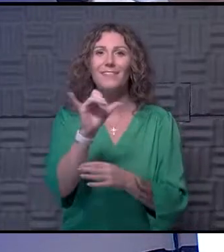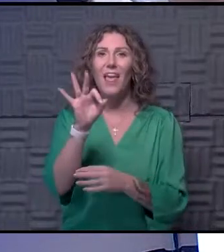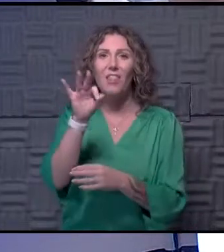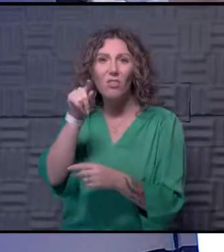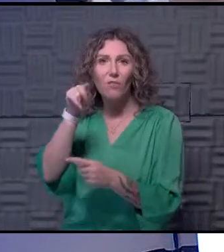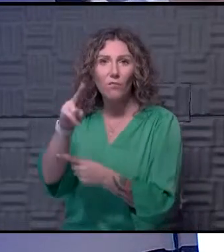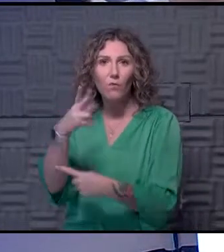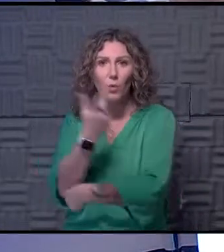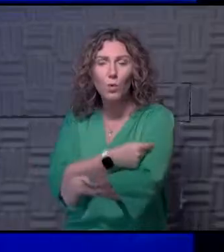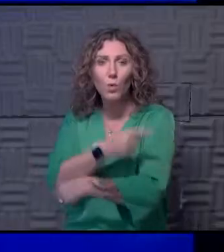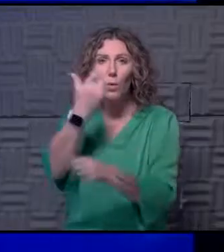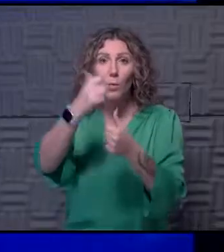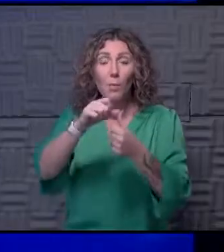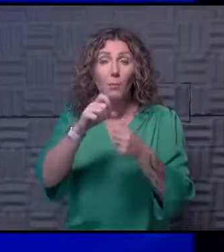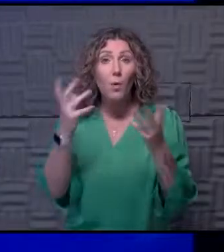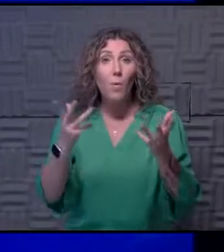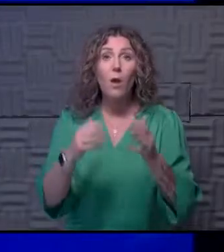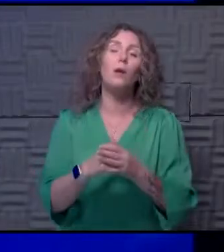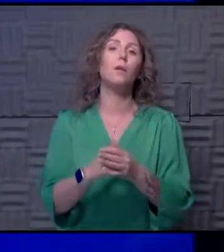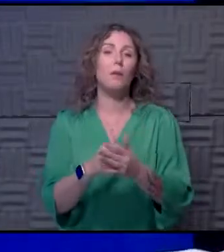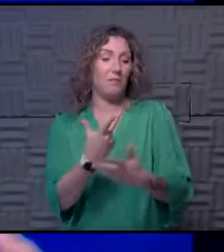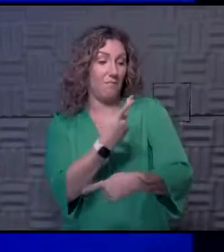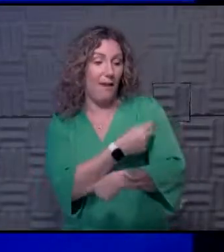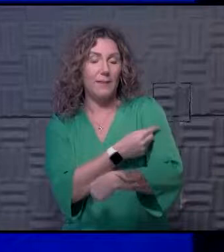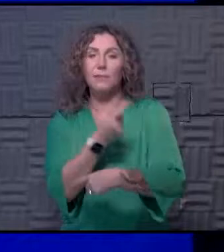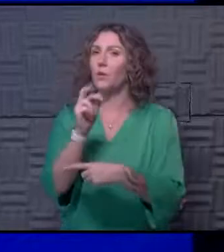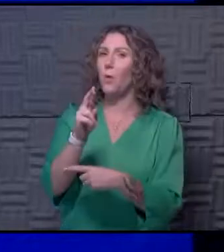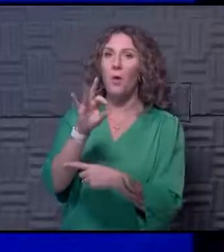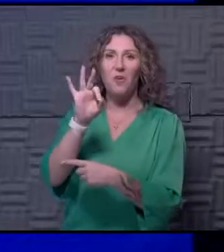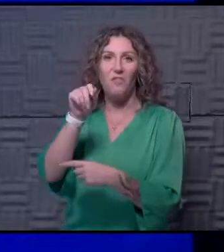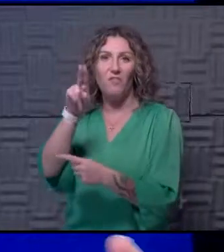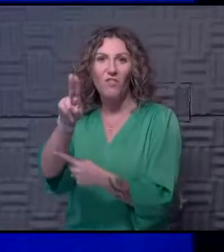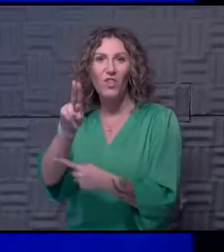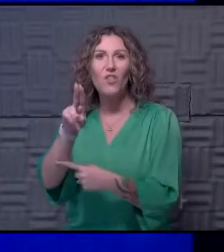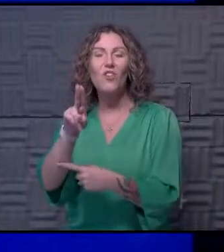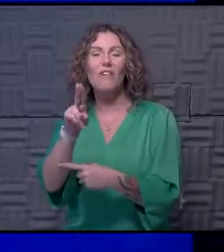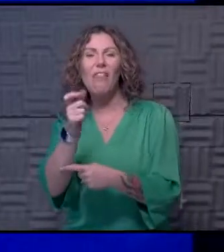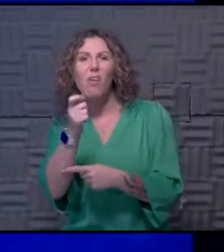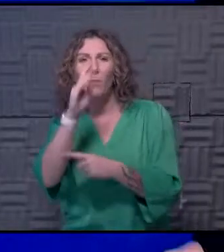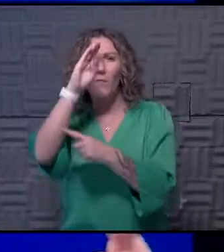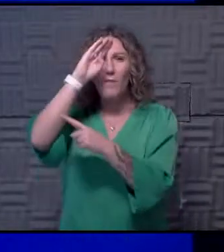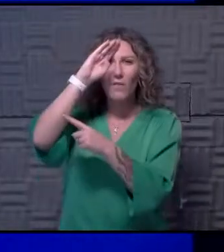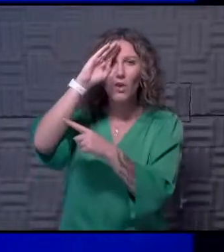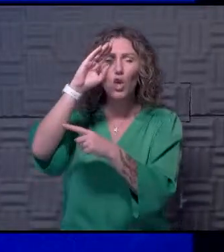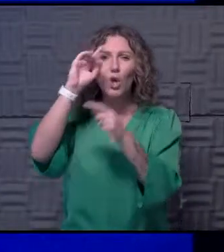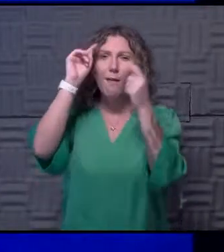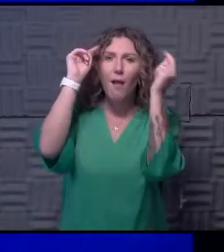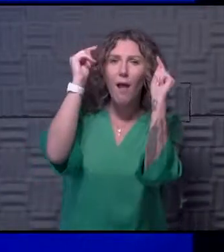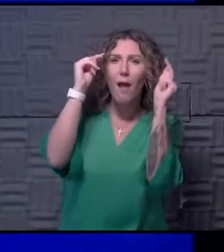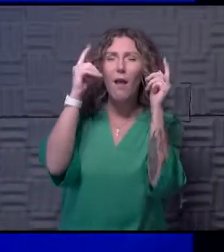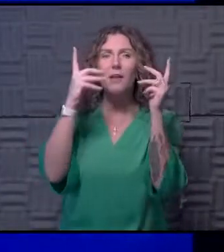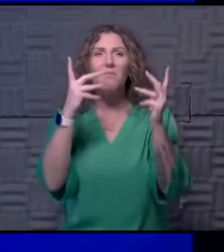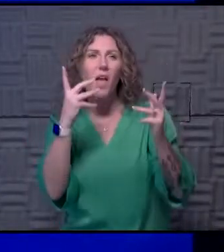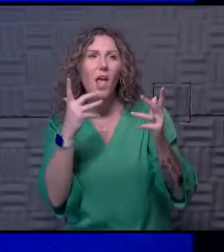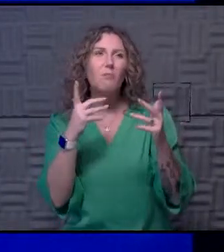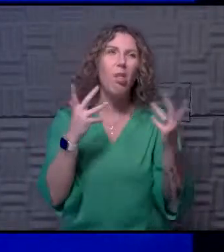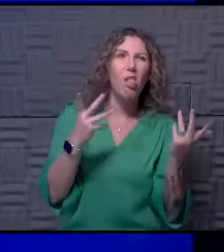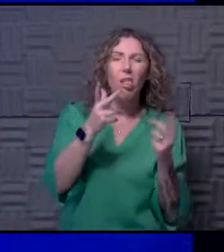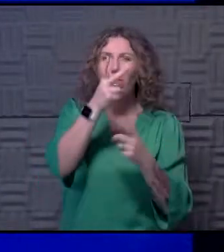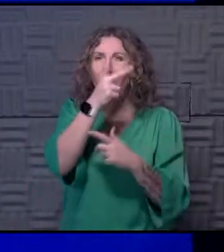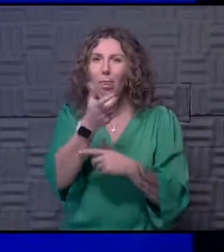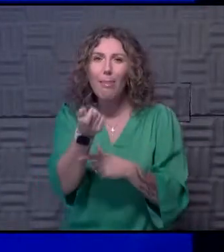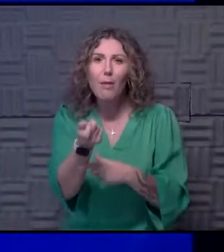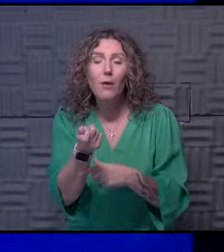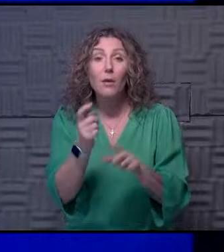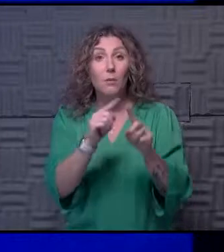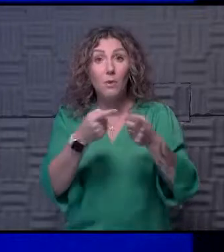shot, remember that getting a vaccine or getting a flu shot, sometimes you get a little bit of a fever, you get a little bit of a headache, you may not feel as good. Well, you